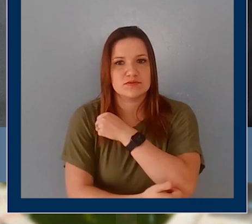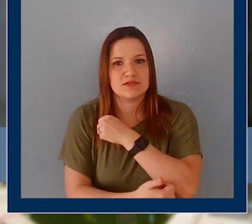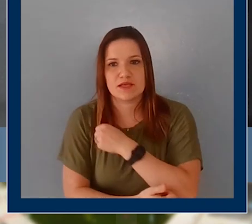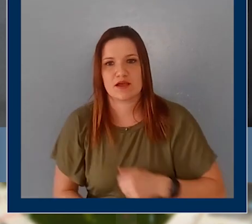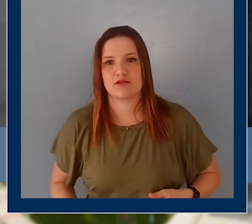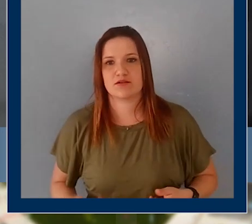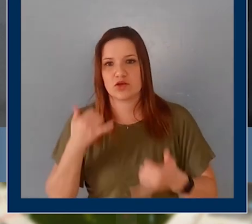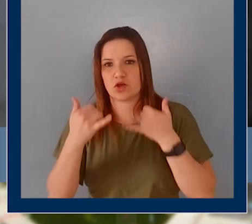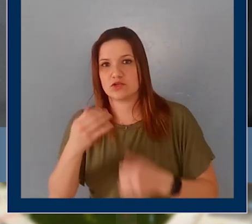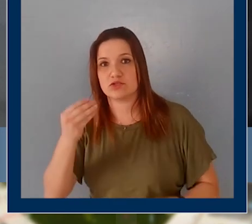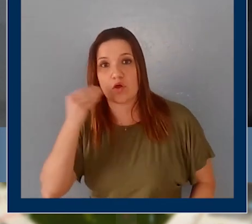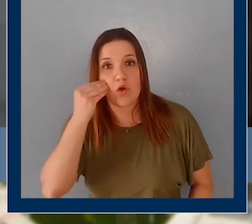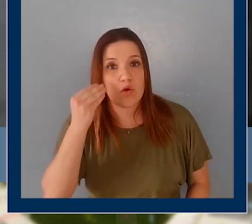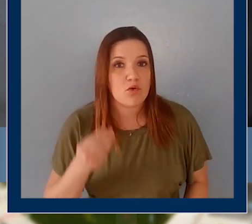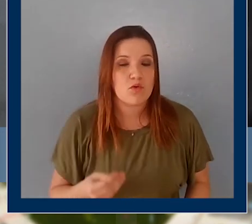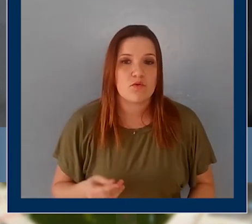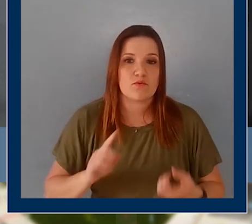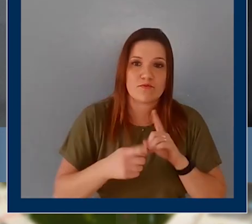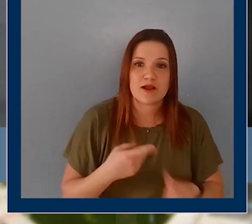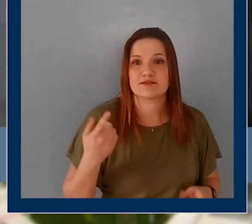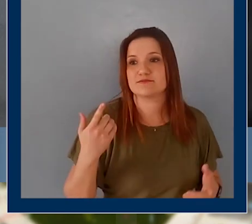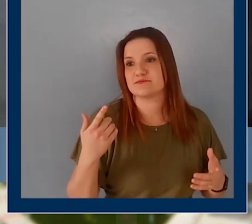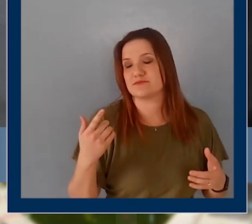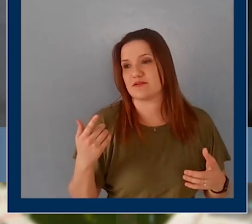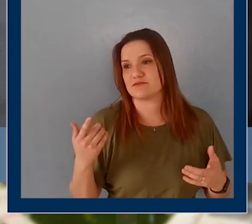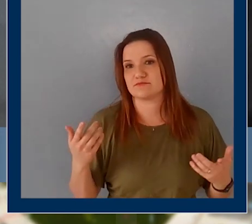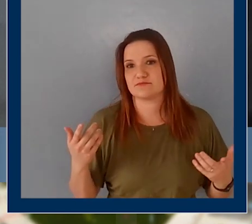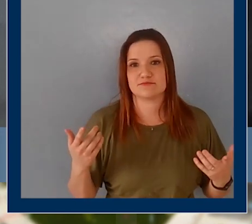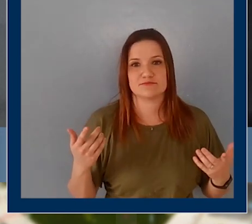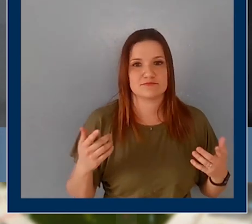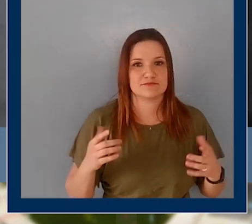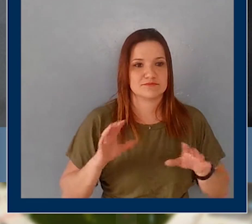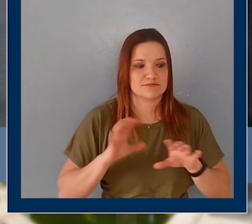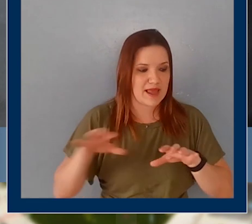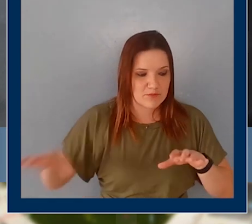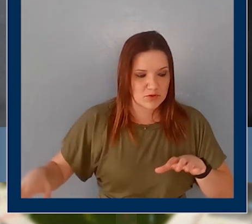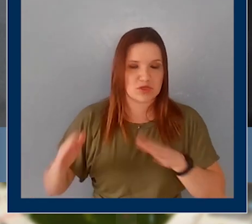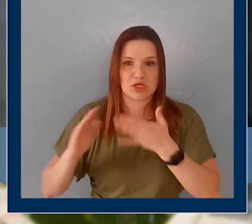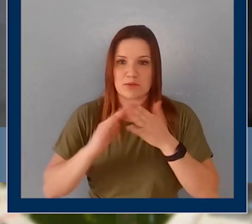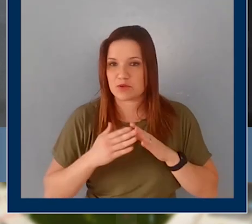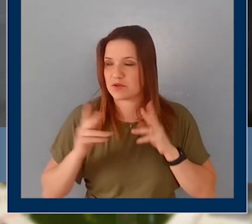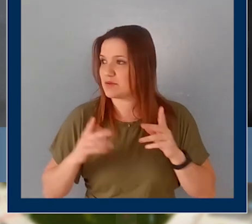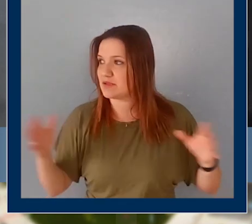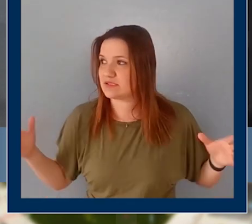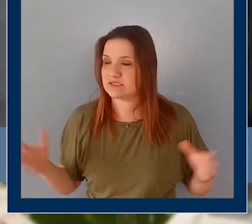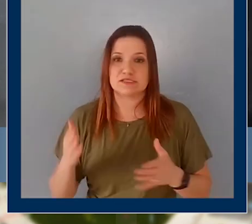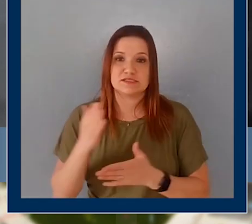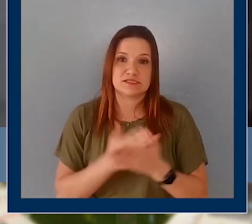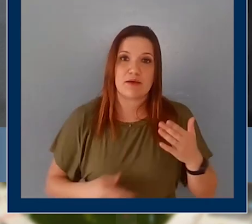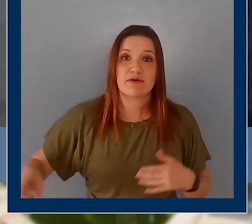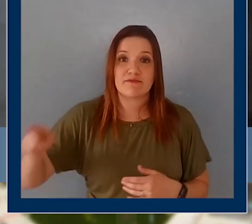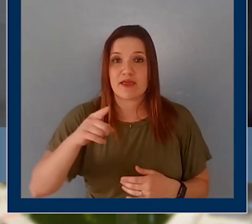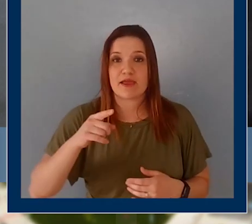now, and I have been having to address it pretty continuously over the last week and a half. I've had a